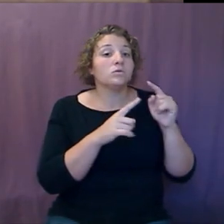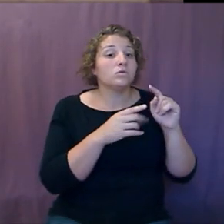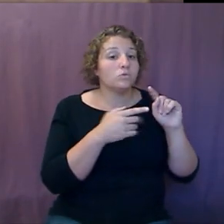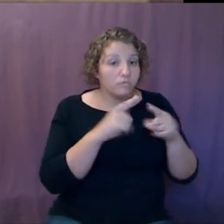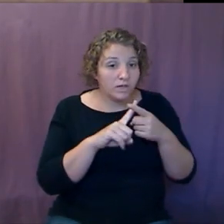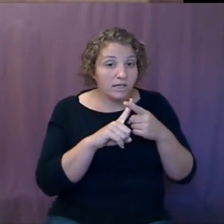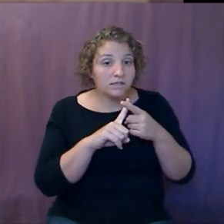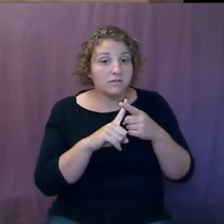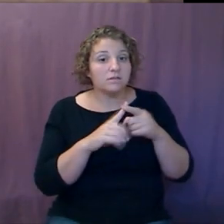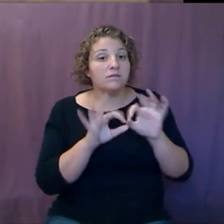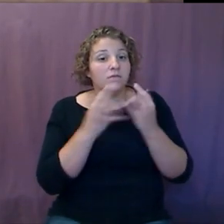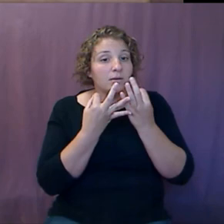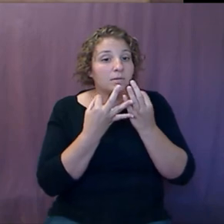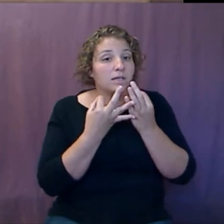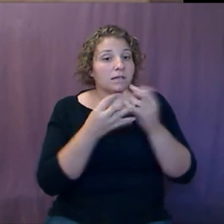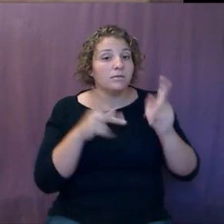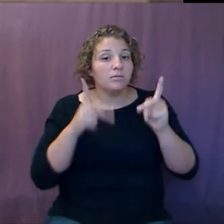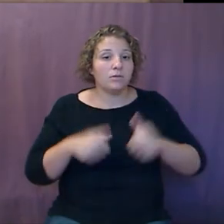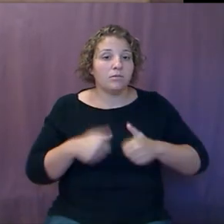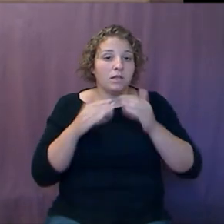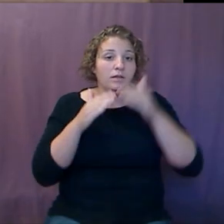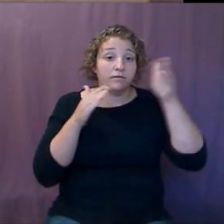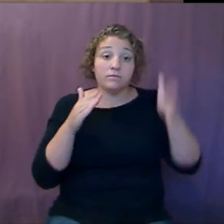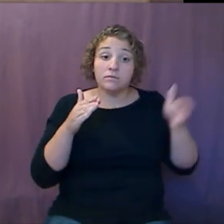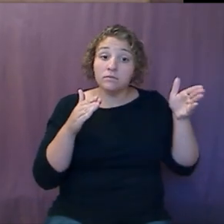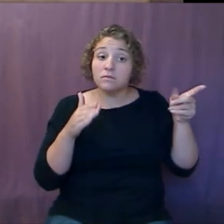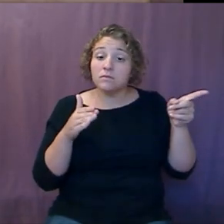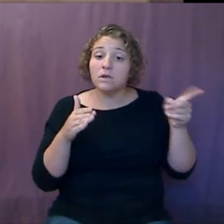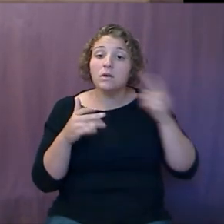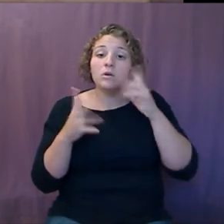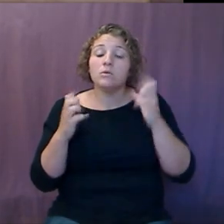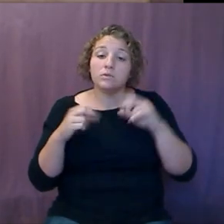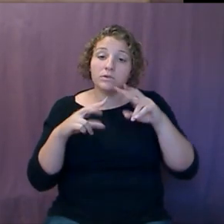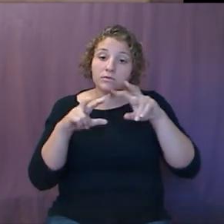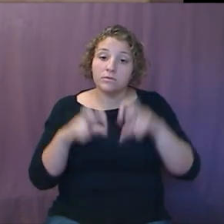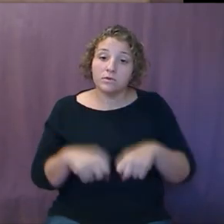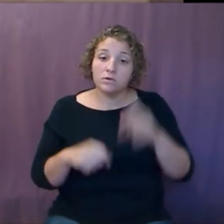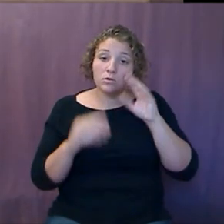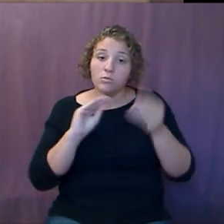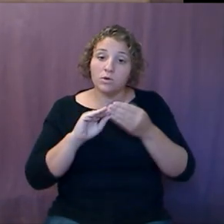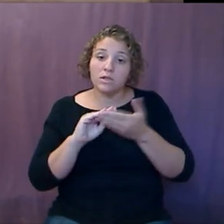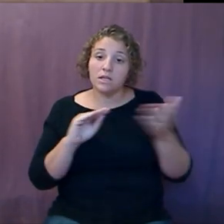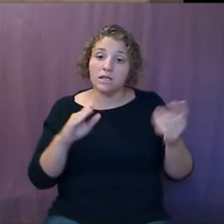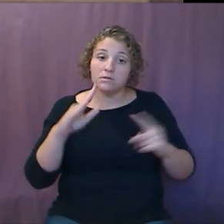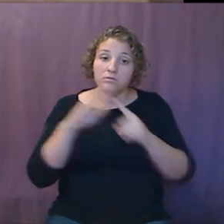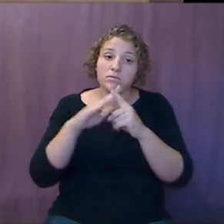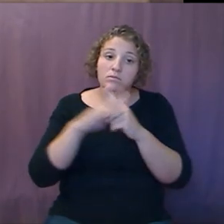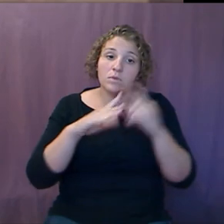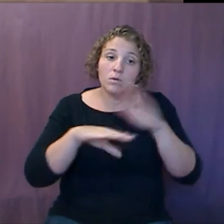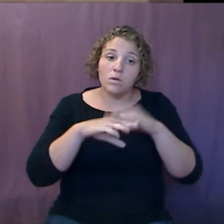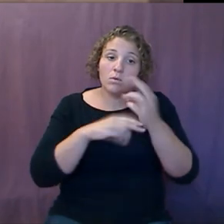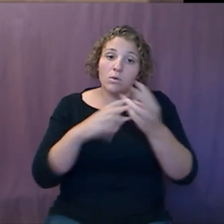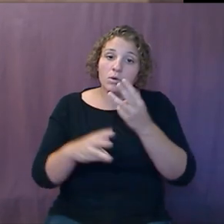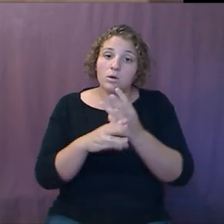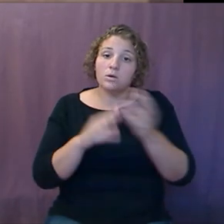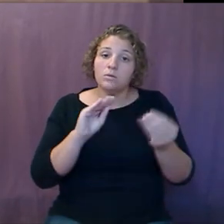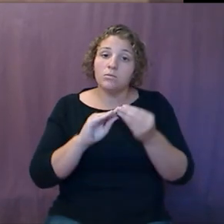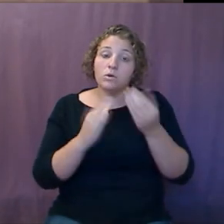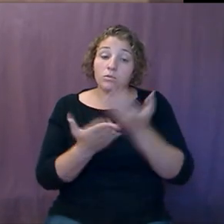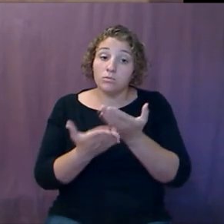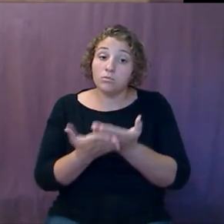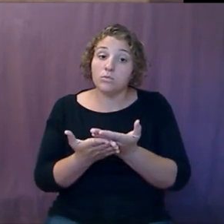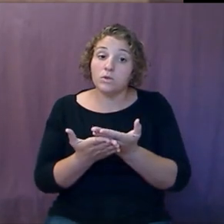with systems of identification and vaccination records and all that the more these things begin to emerge on the world scene the more they are confirming what you